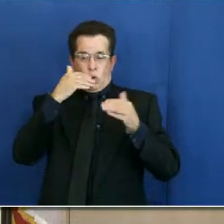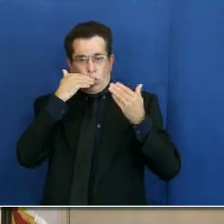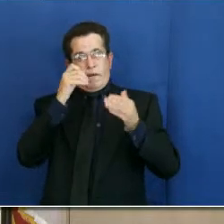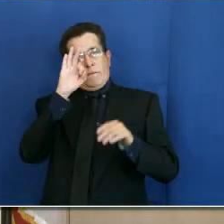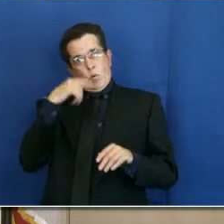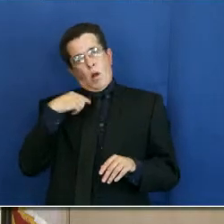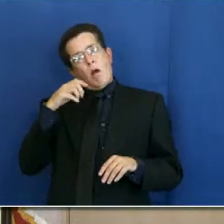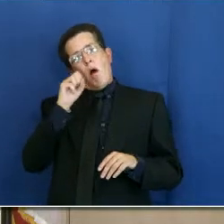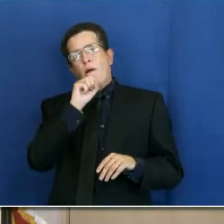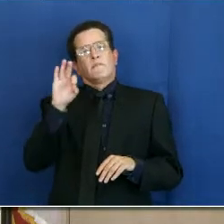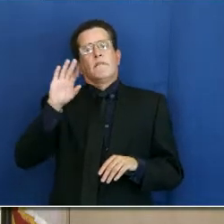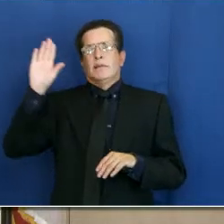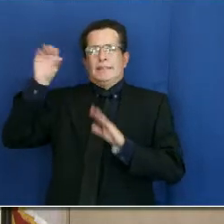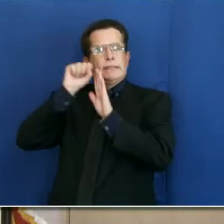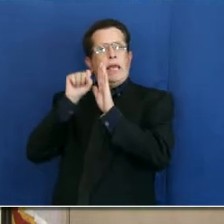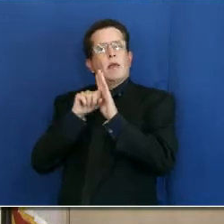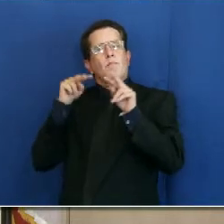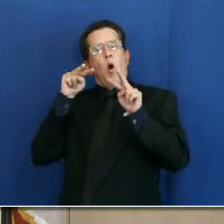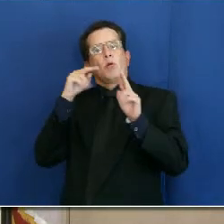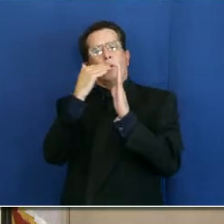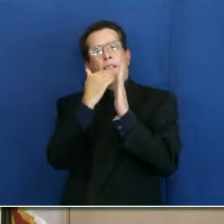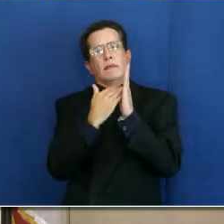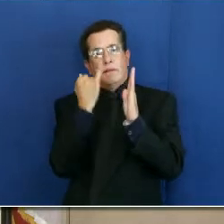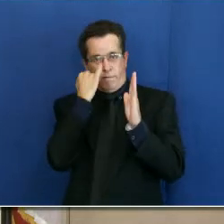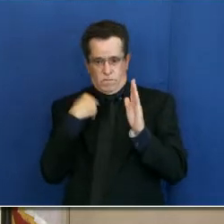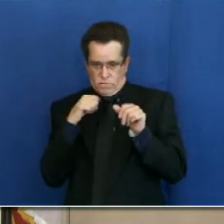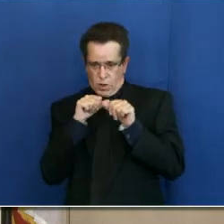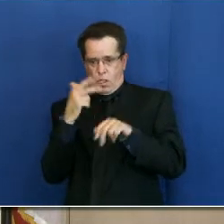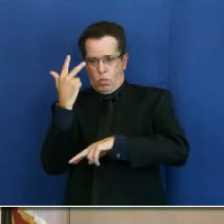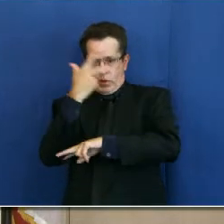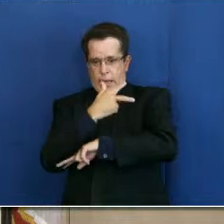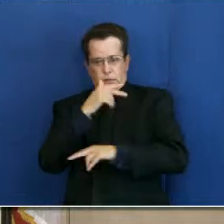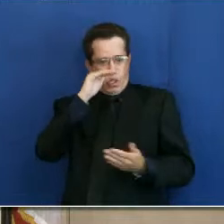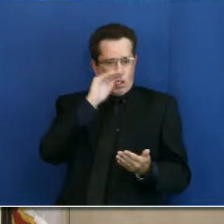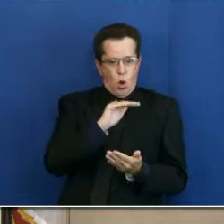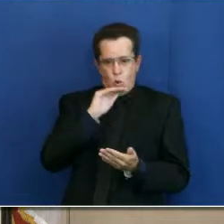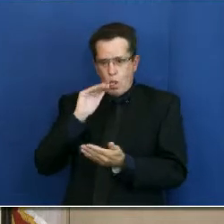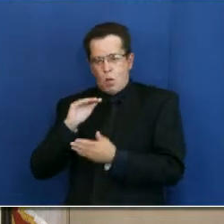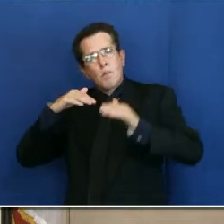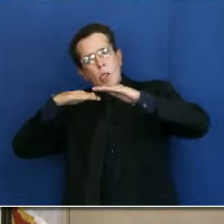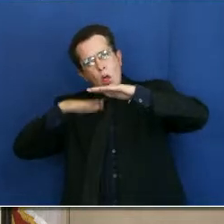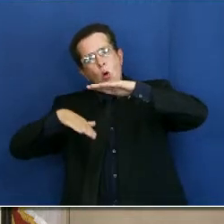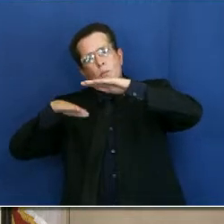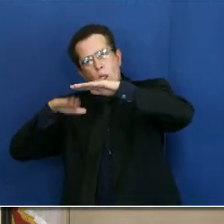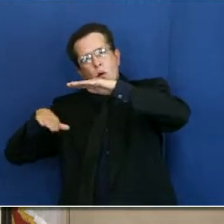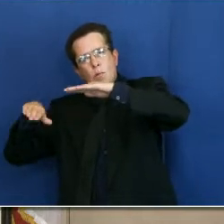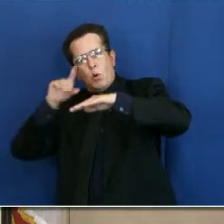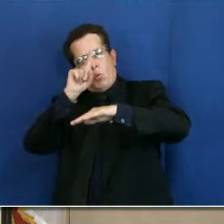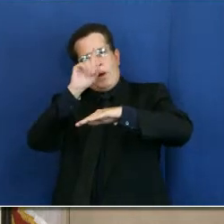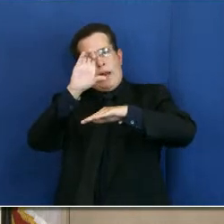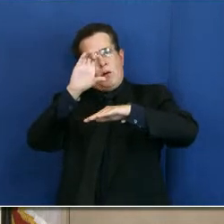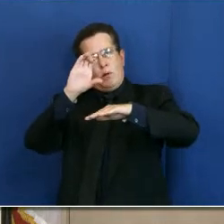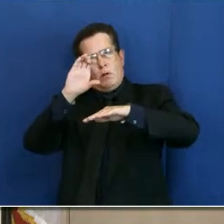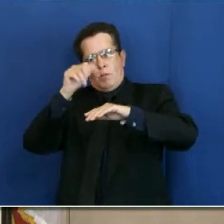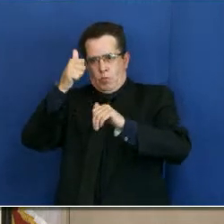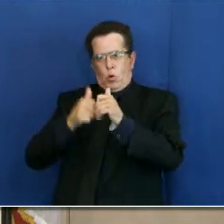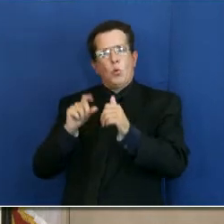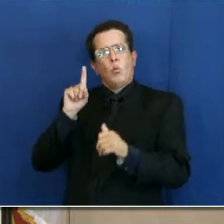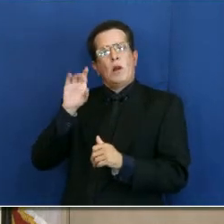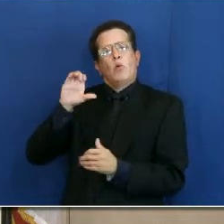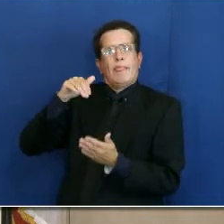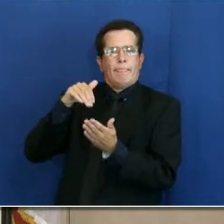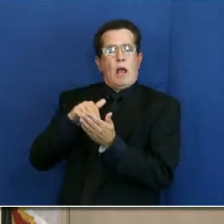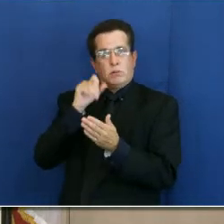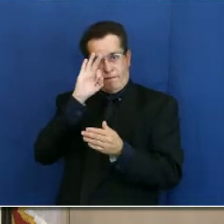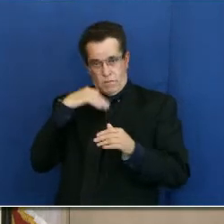state monitoring list, meaning we have 3 consecutive days with our case counts below 100 per 100,000 per the state's